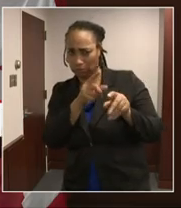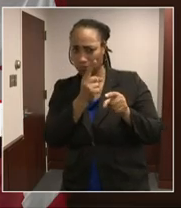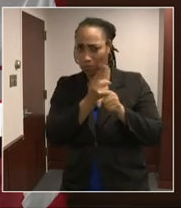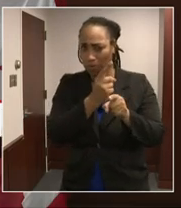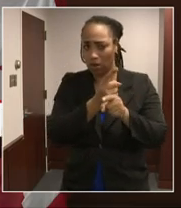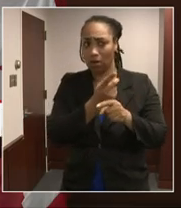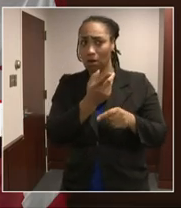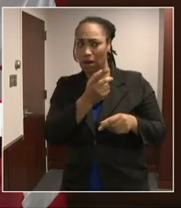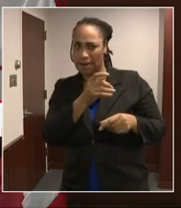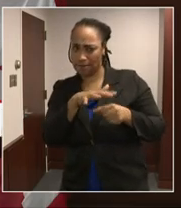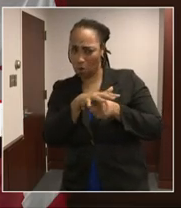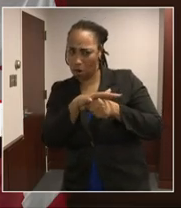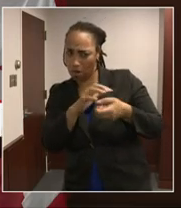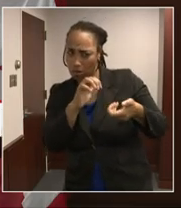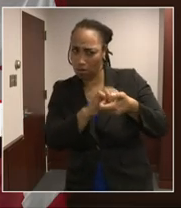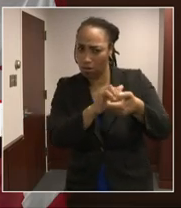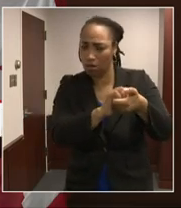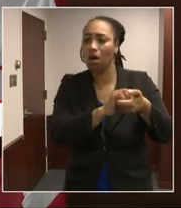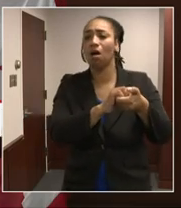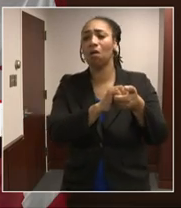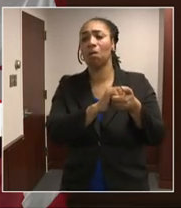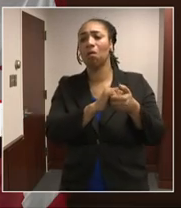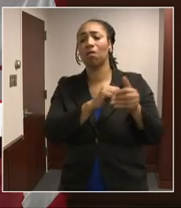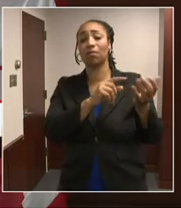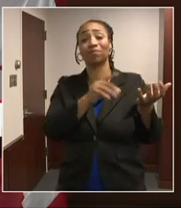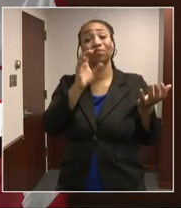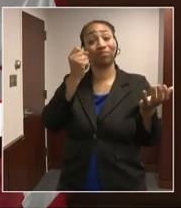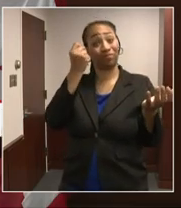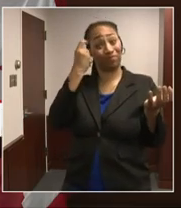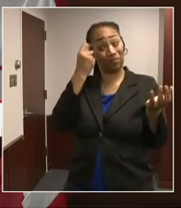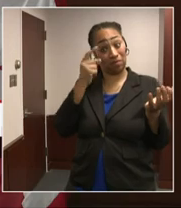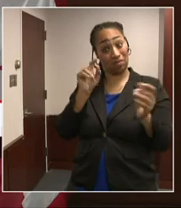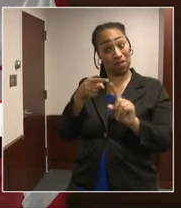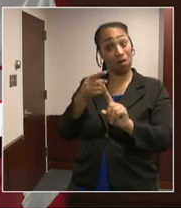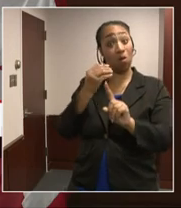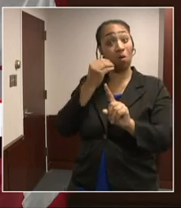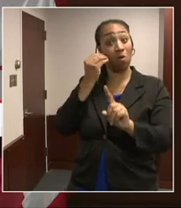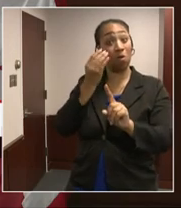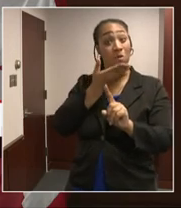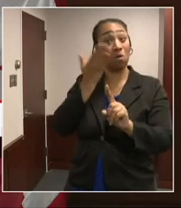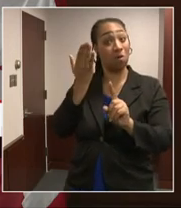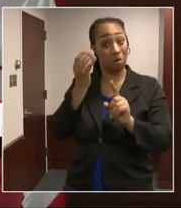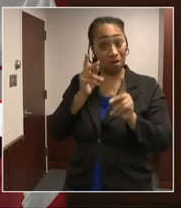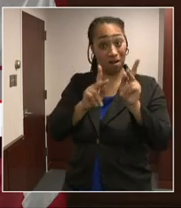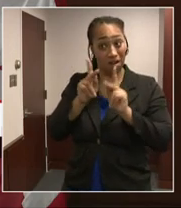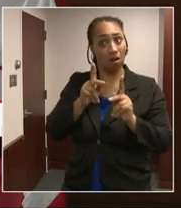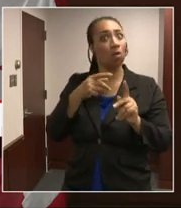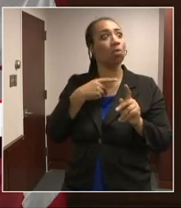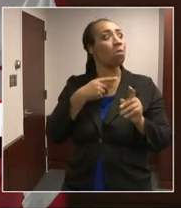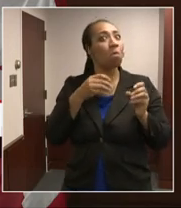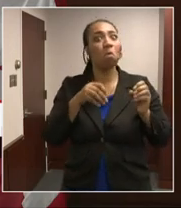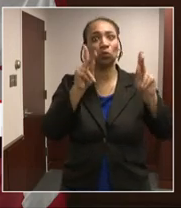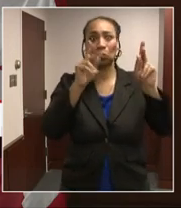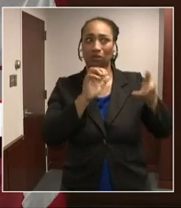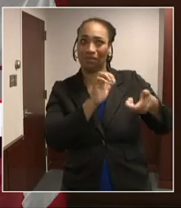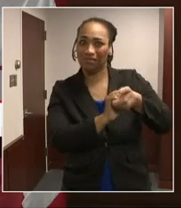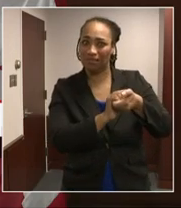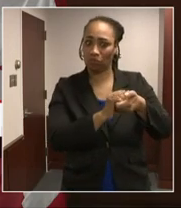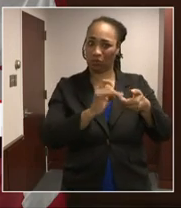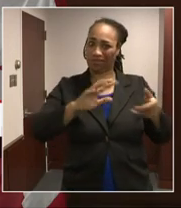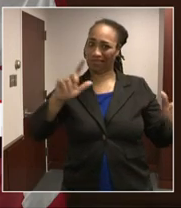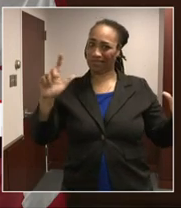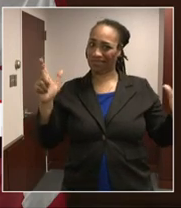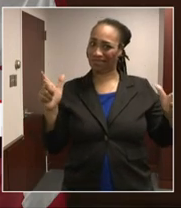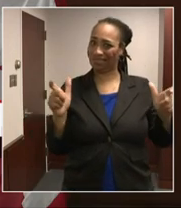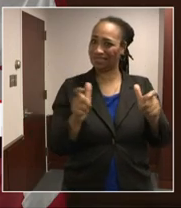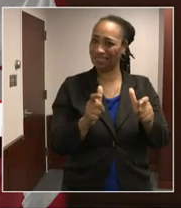on homelessness. I think there's a lot of areas of collaboration. The chief of police and